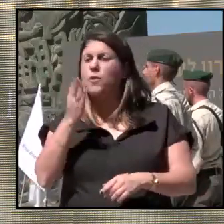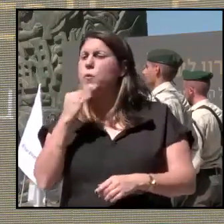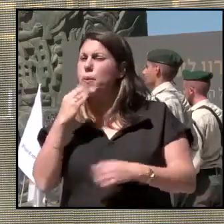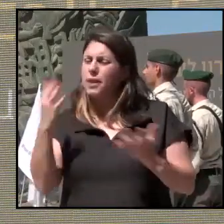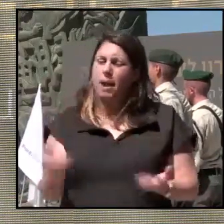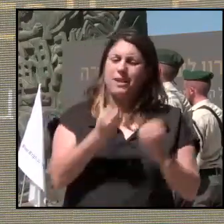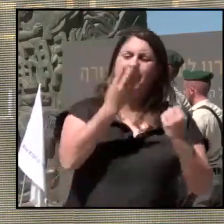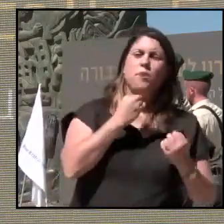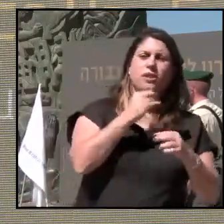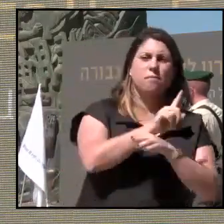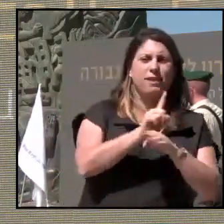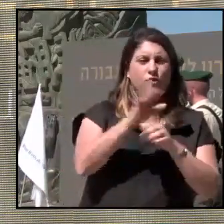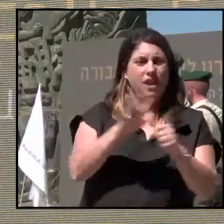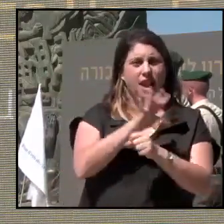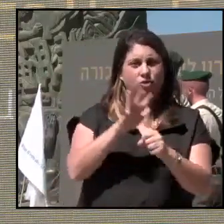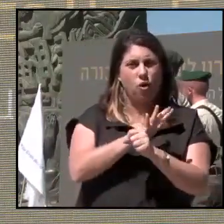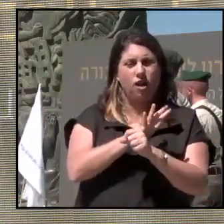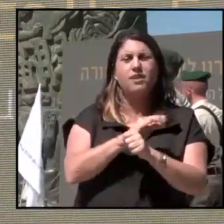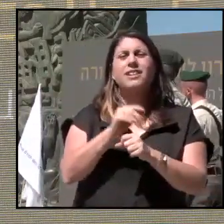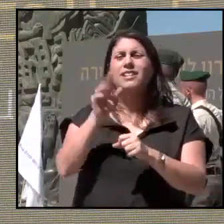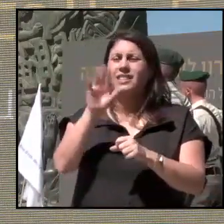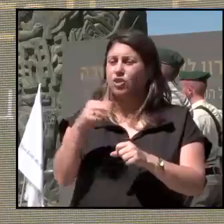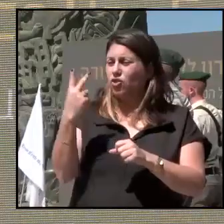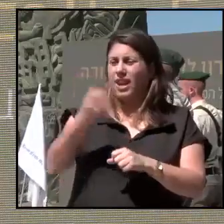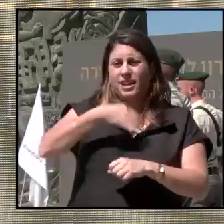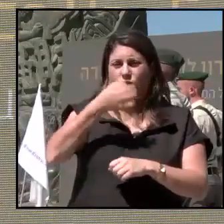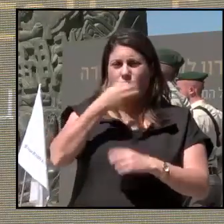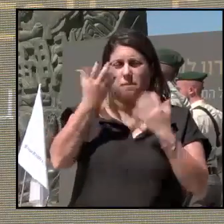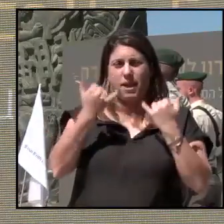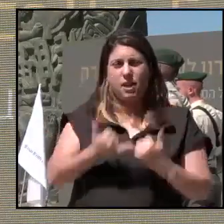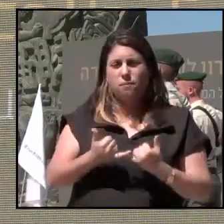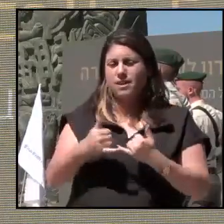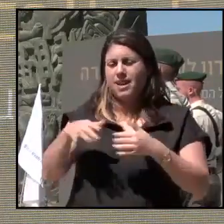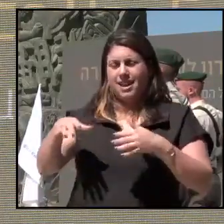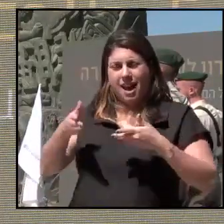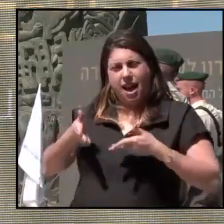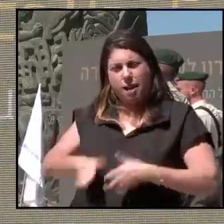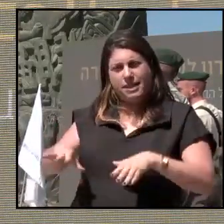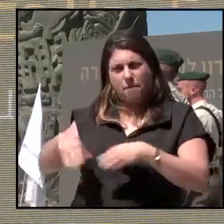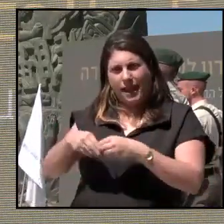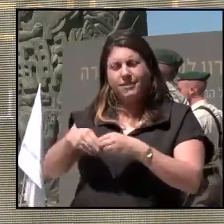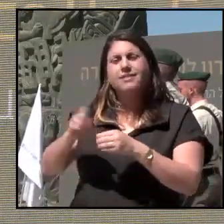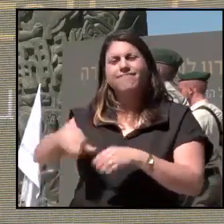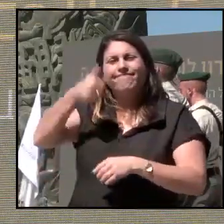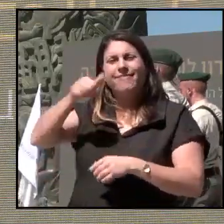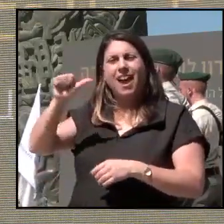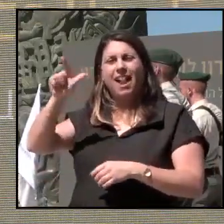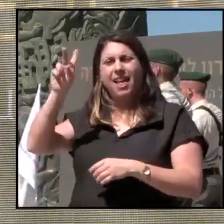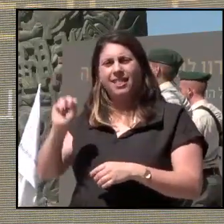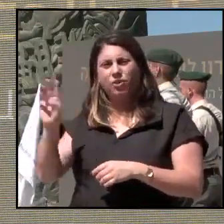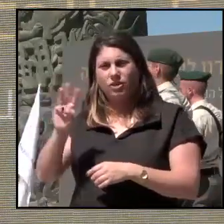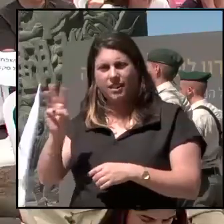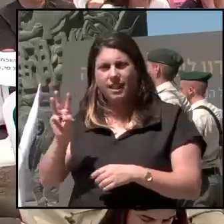the Holocaust, was edited by two of today's speakers, B'nai B'rith World Center Jerusalem Director Alan Schneider and